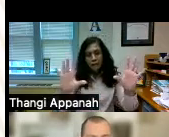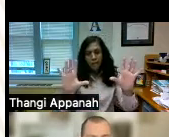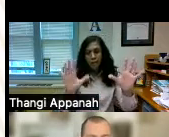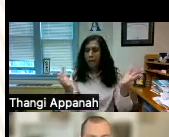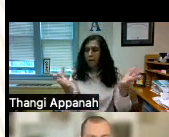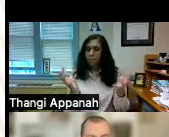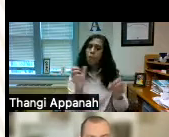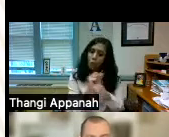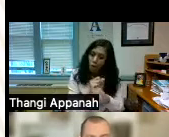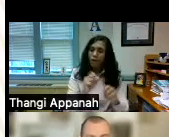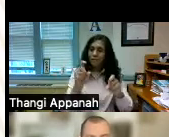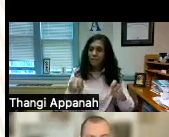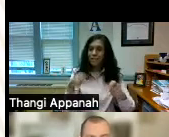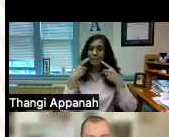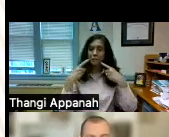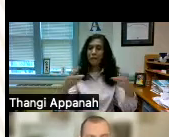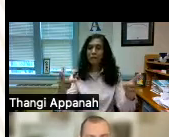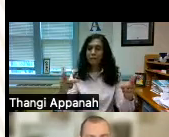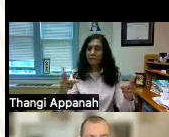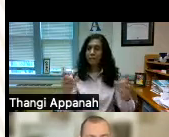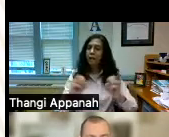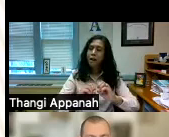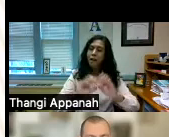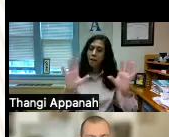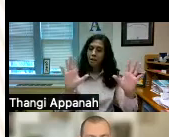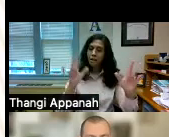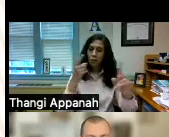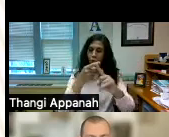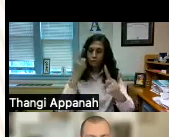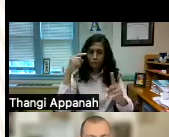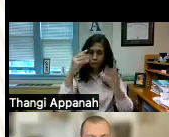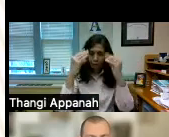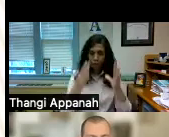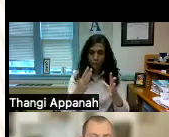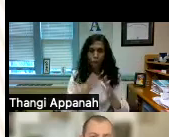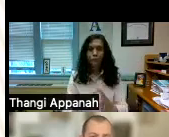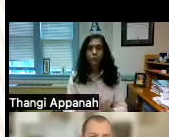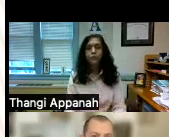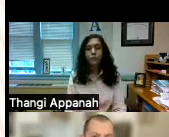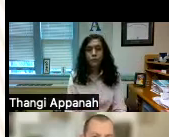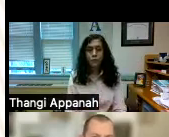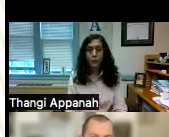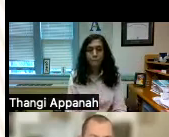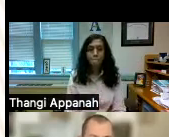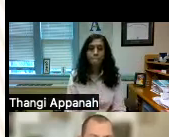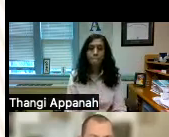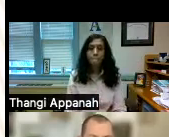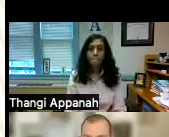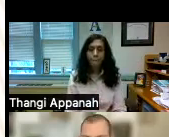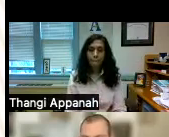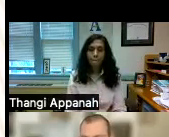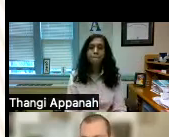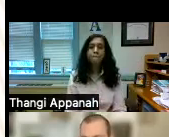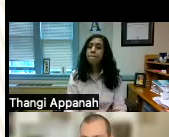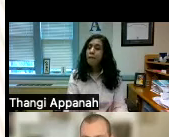School leaders need to clarify the work needs. It has to be clear goals for teachers to